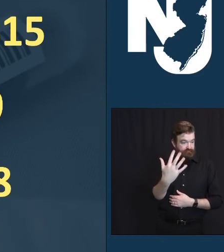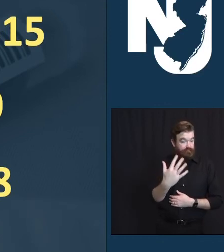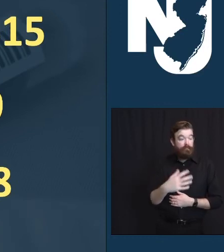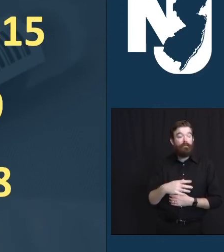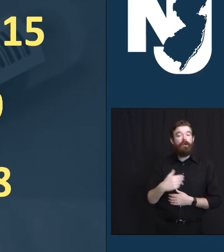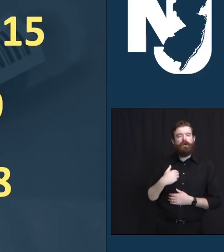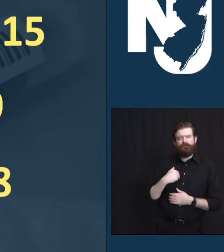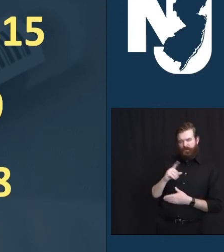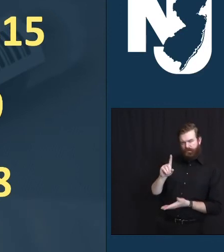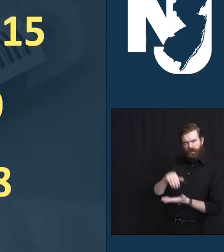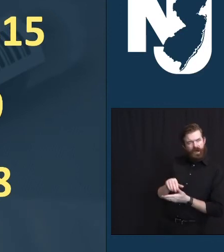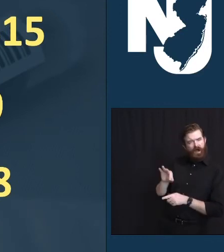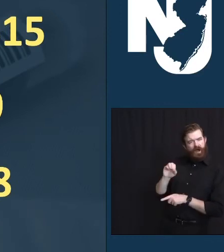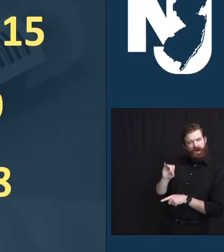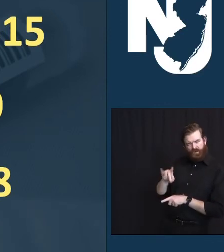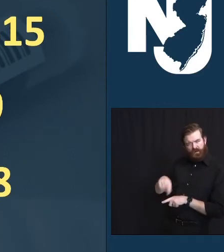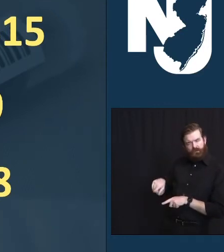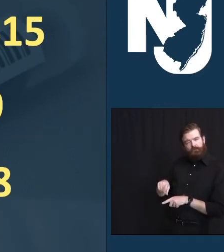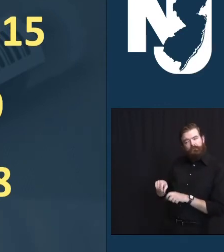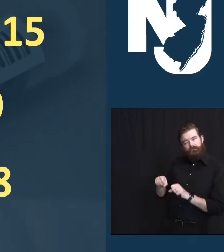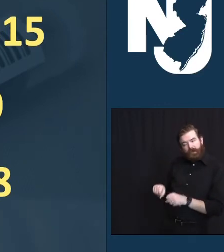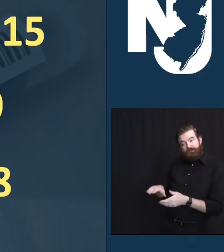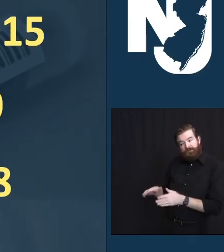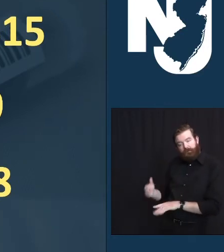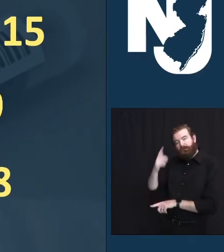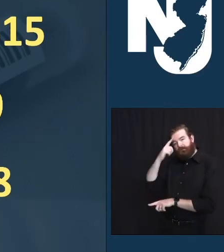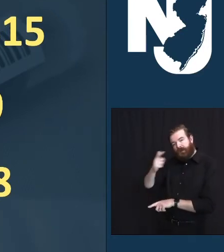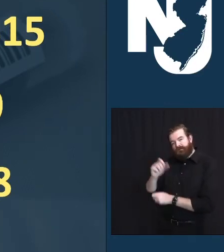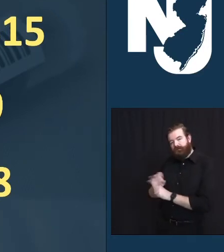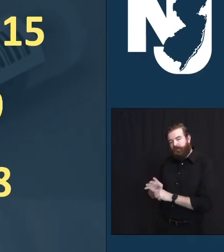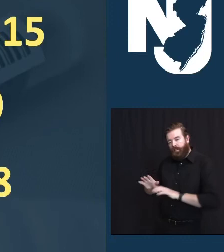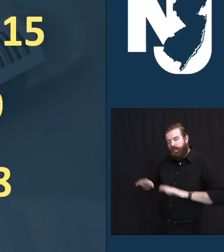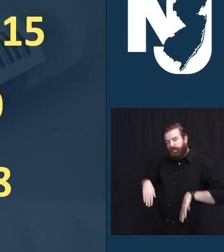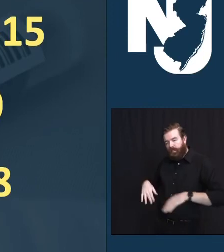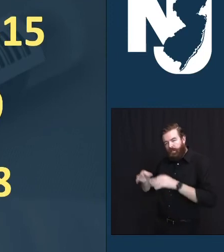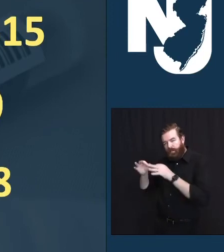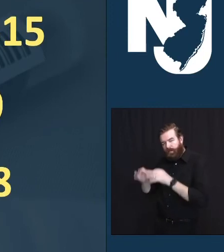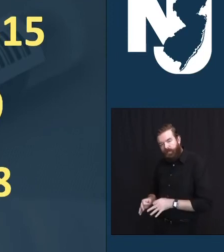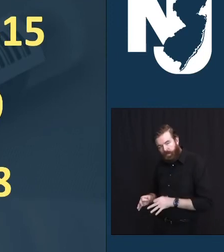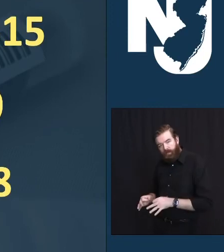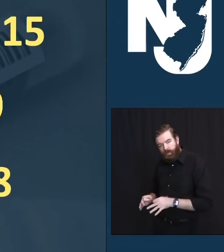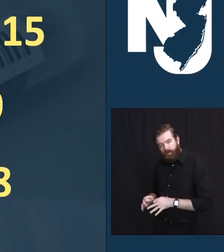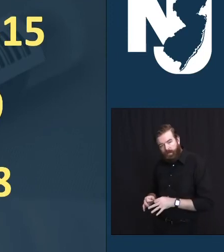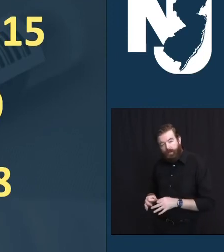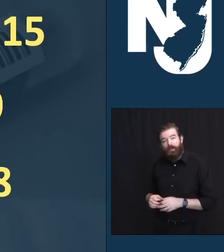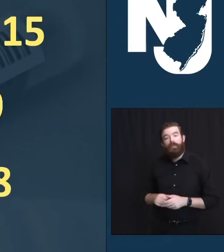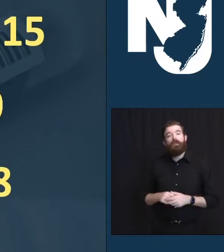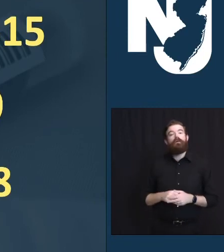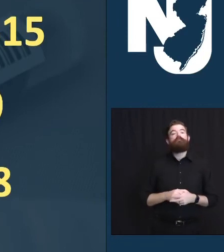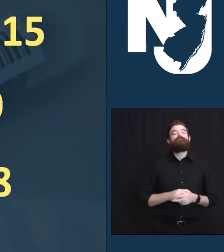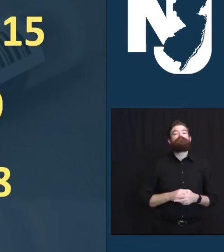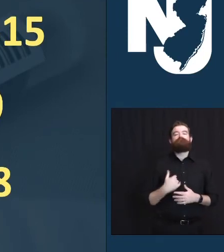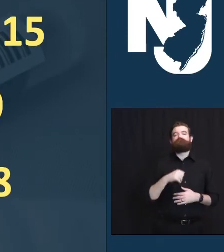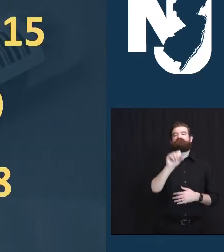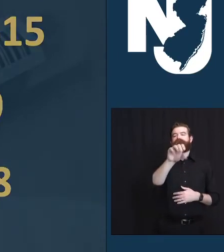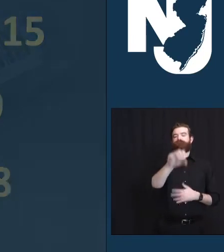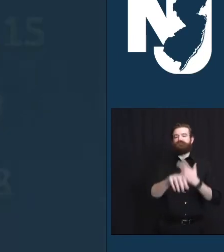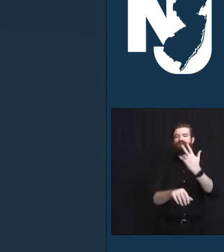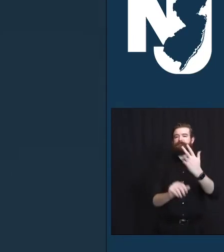scale of this pandemic is staggering. Let's do as we do every day, remember a few of the precious souls we have